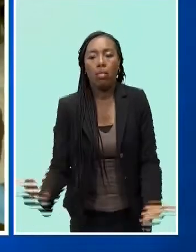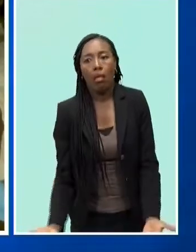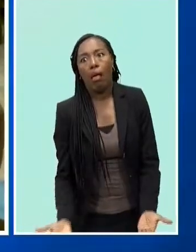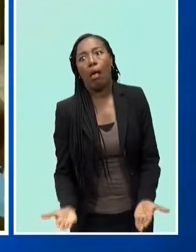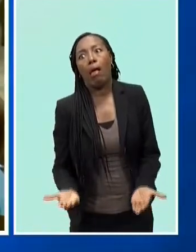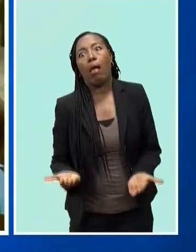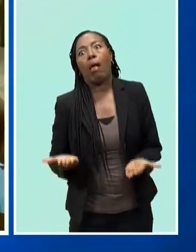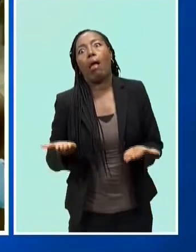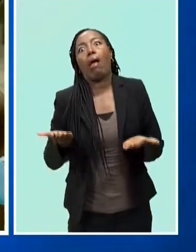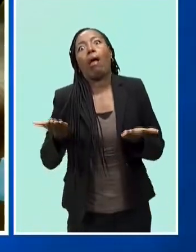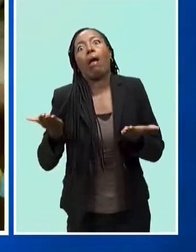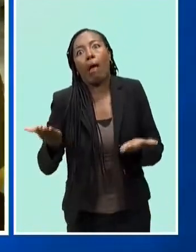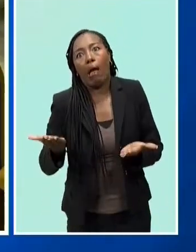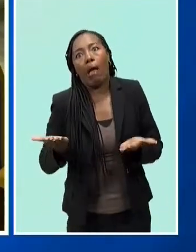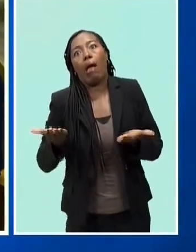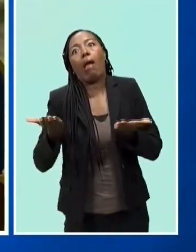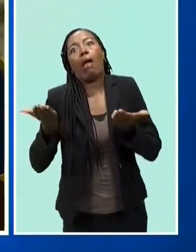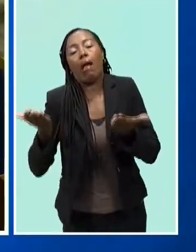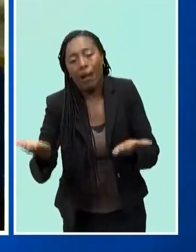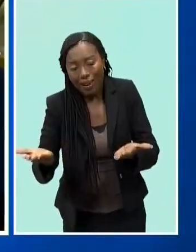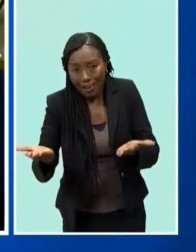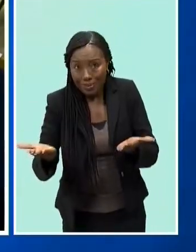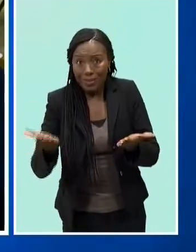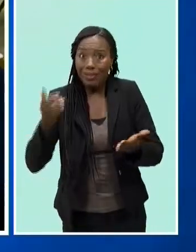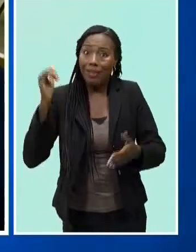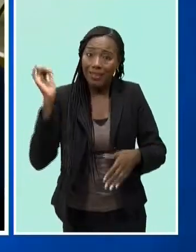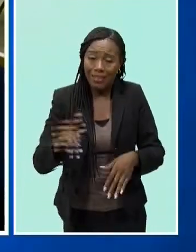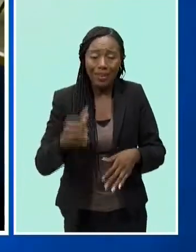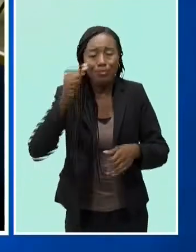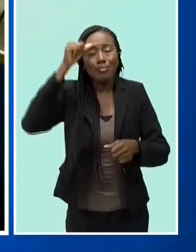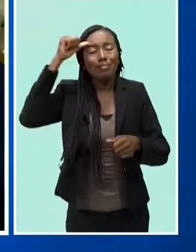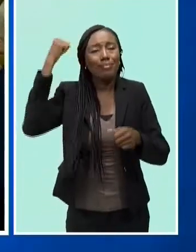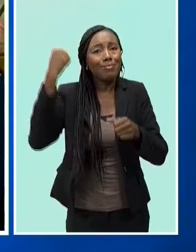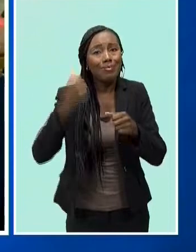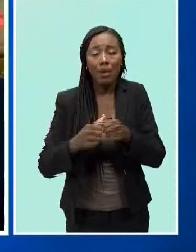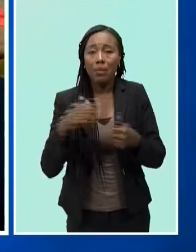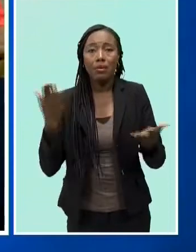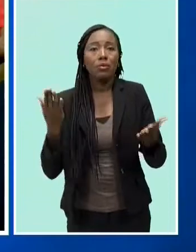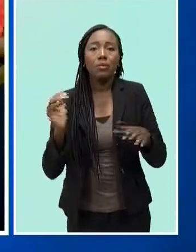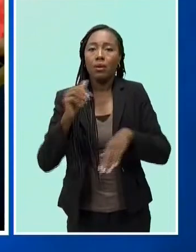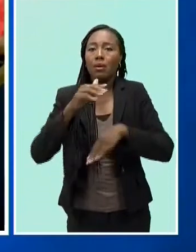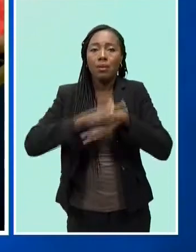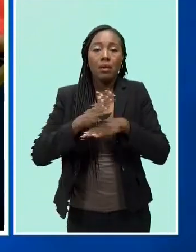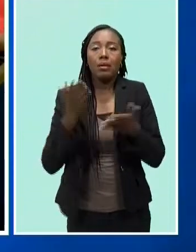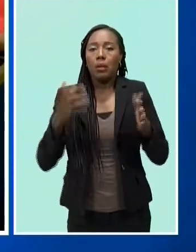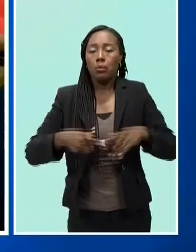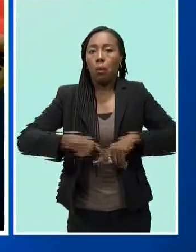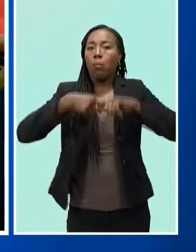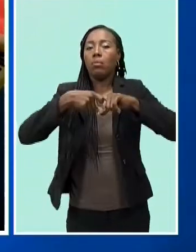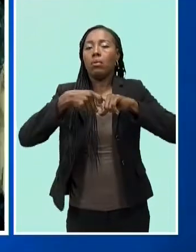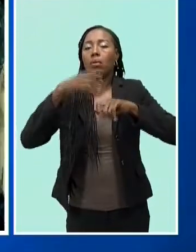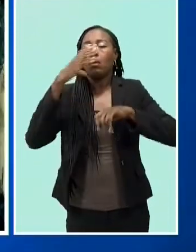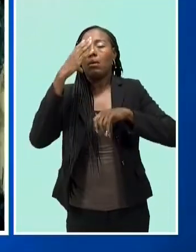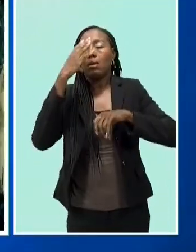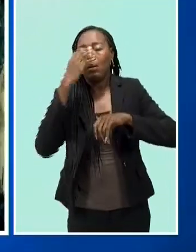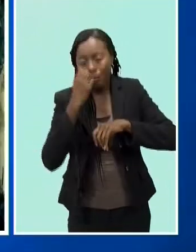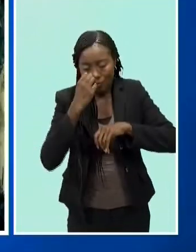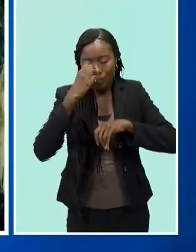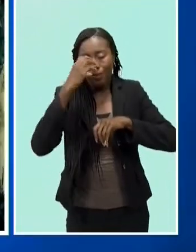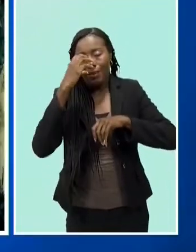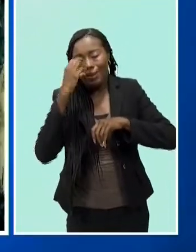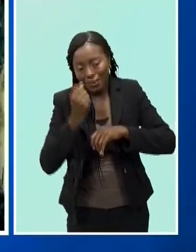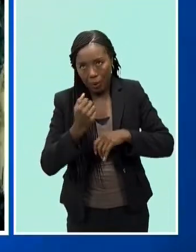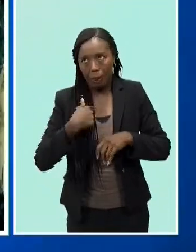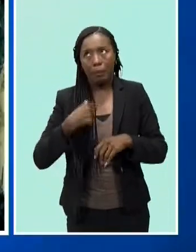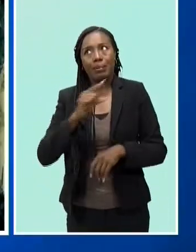teasing Ashan about how ugly the fingers he painted were, and falling asleep during breaks, which I must admit I'm a tad bit guilty